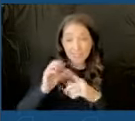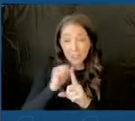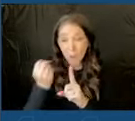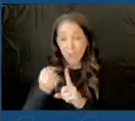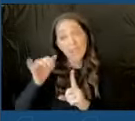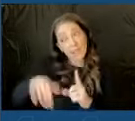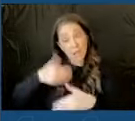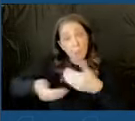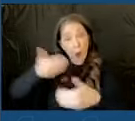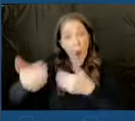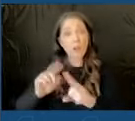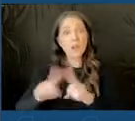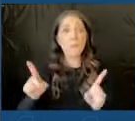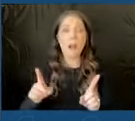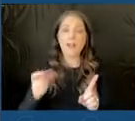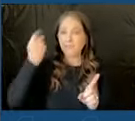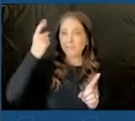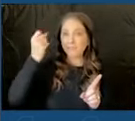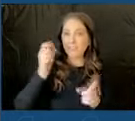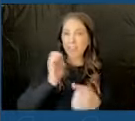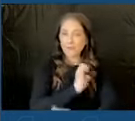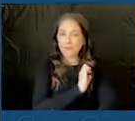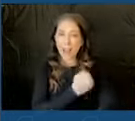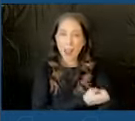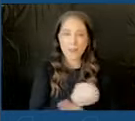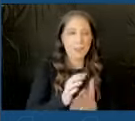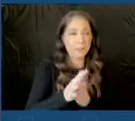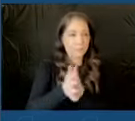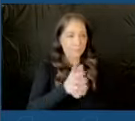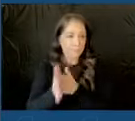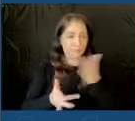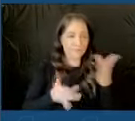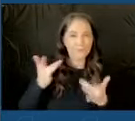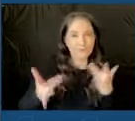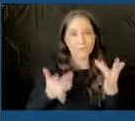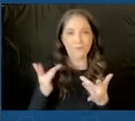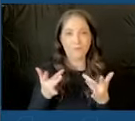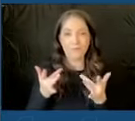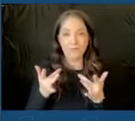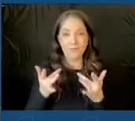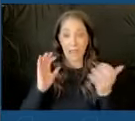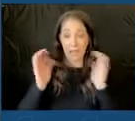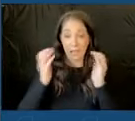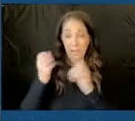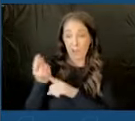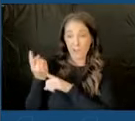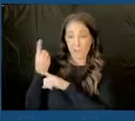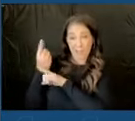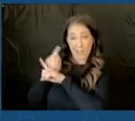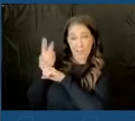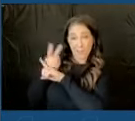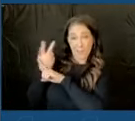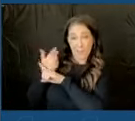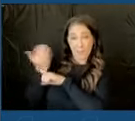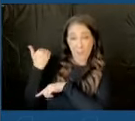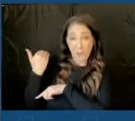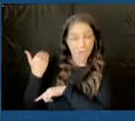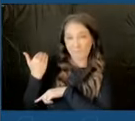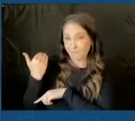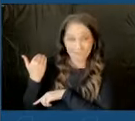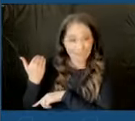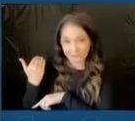But there's an energy and a vitality out there that was not out there just a few months ago. Because I have a real pulse on this city. As I